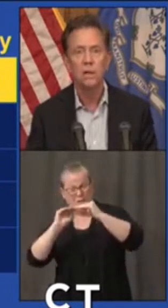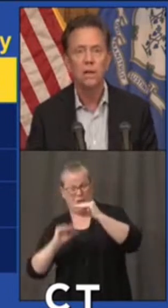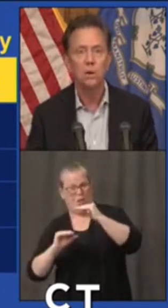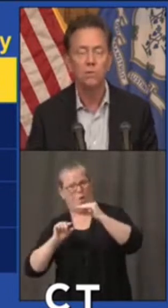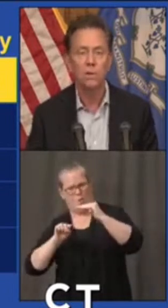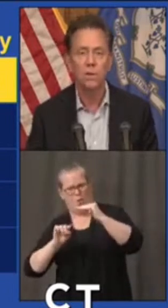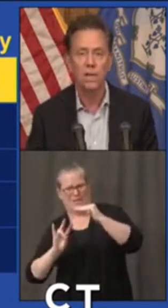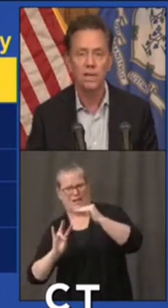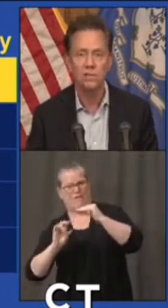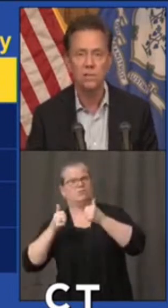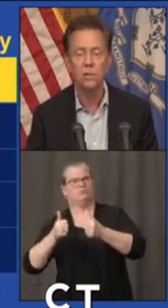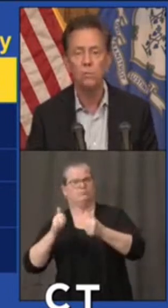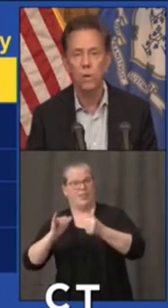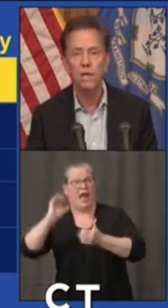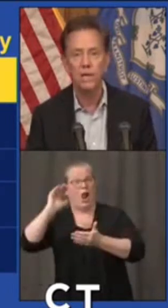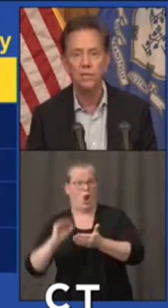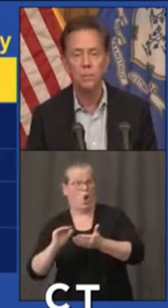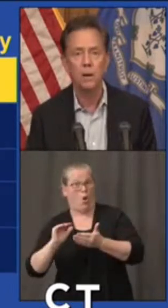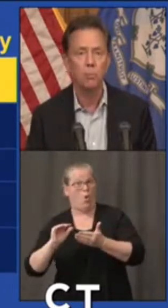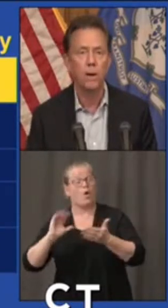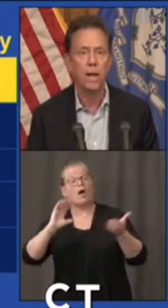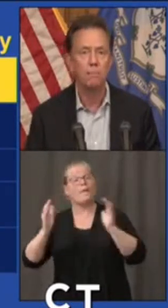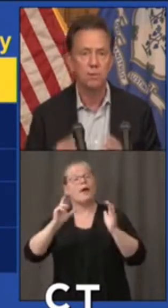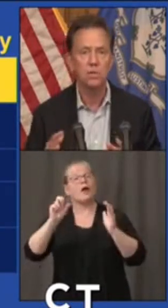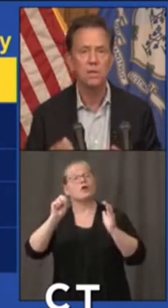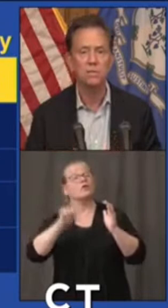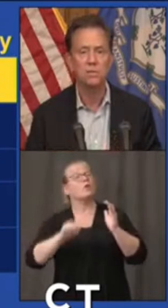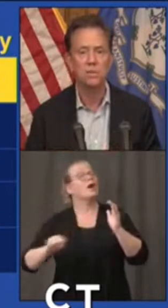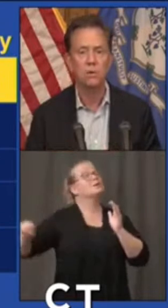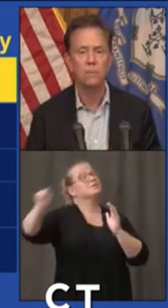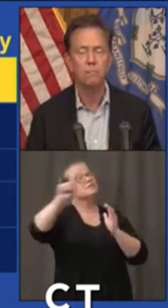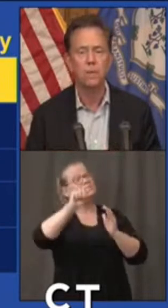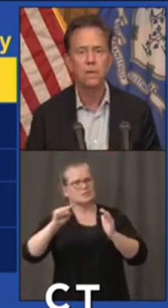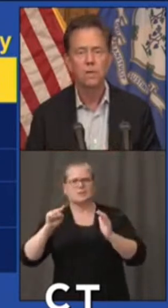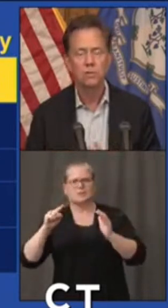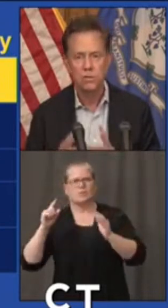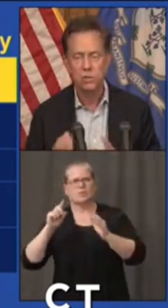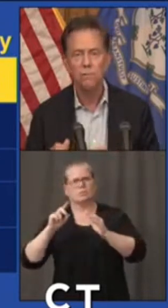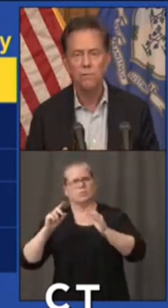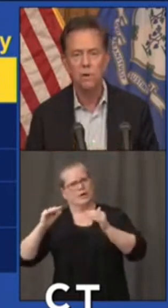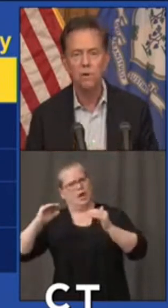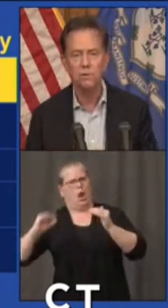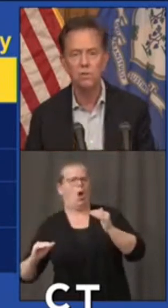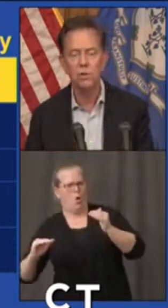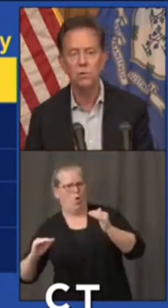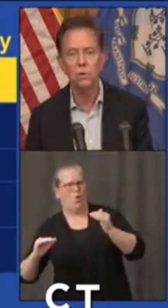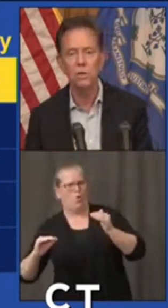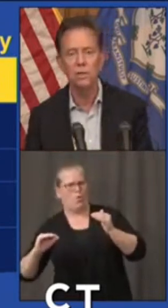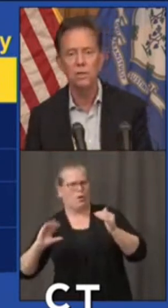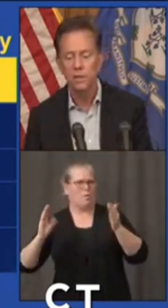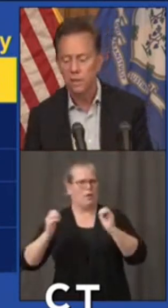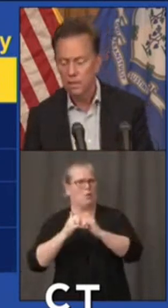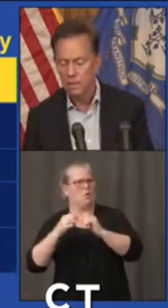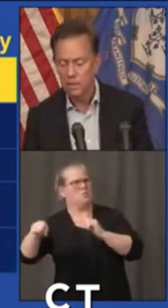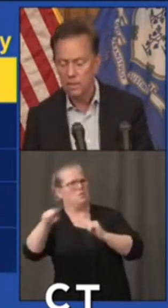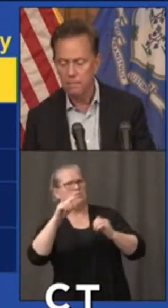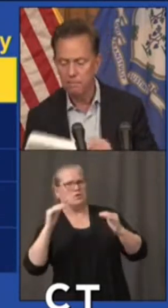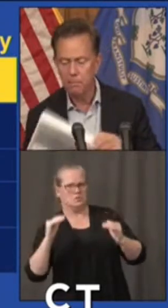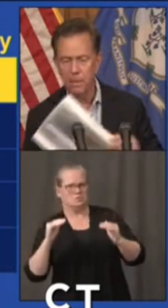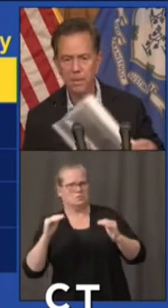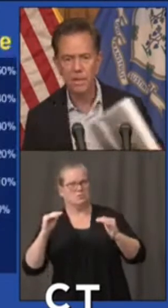over the last week it's about point eight percent so um so far so good